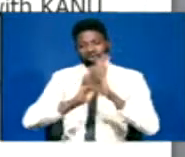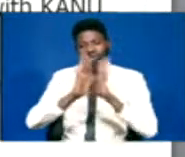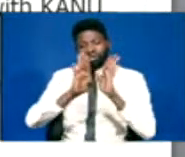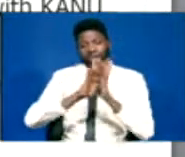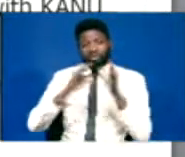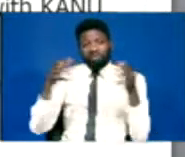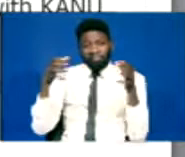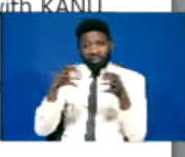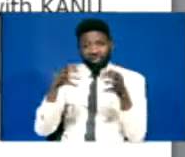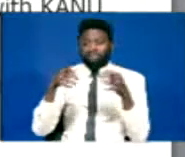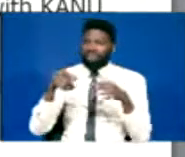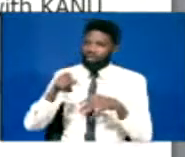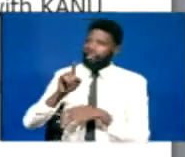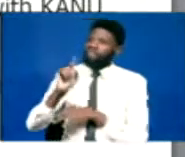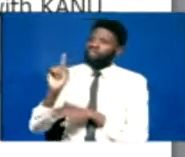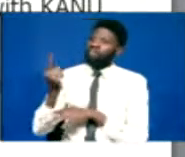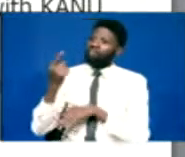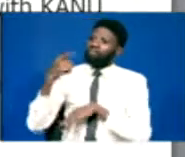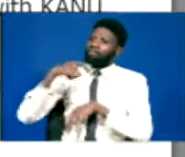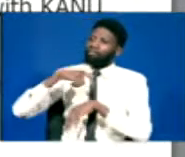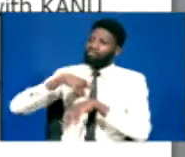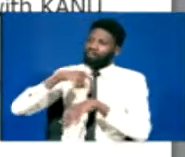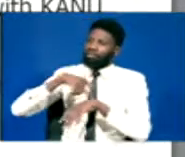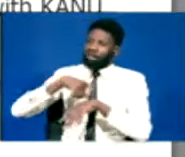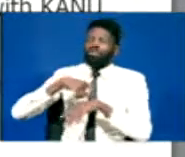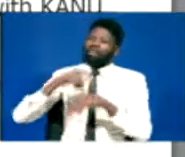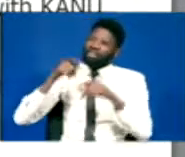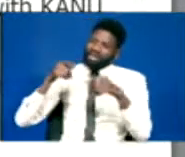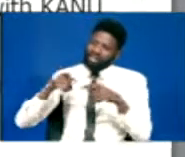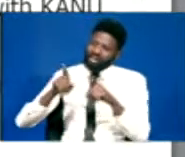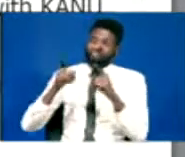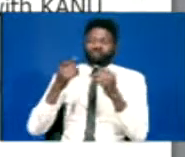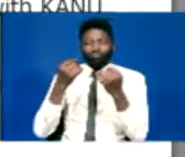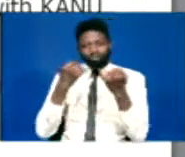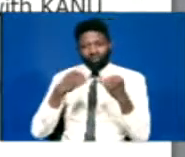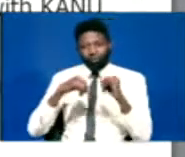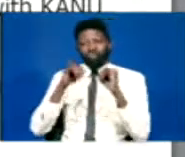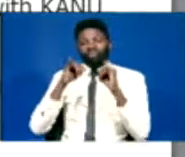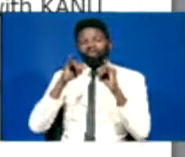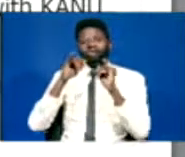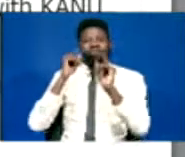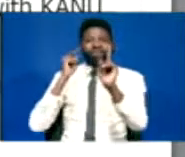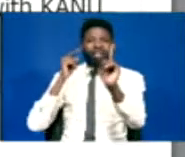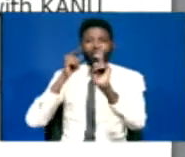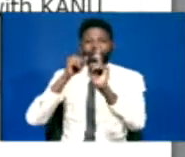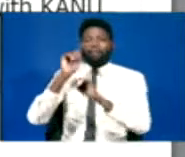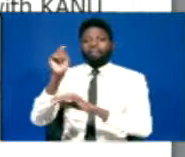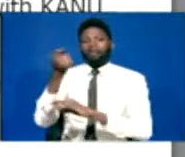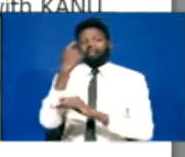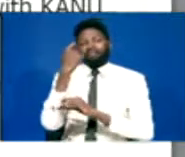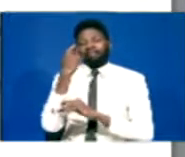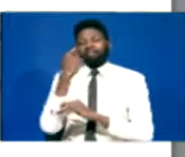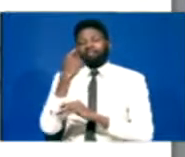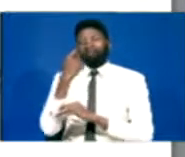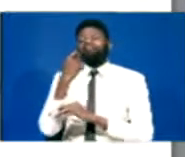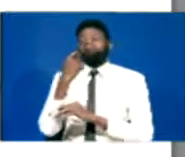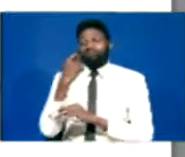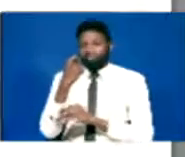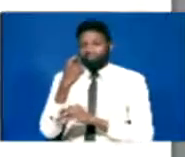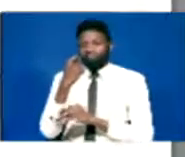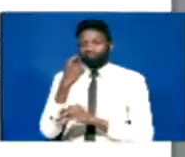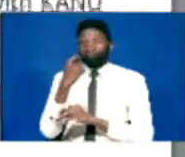making this the first time that he, you know, threw his hat in the race for presidency in Kenya. Moving forward